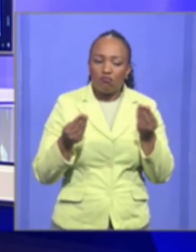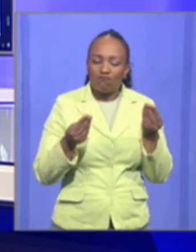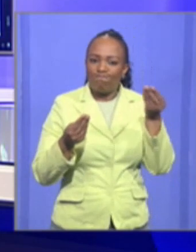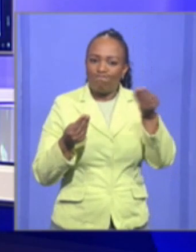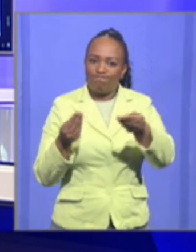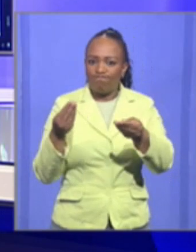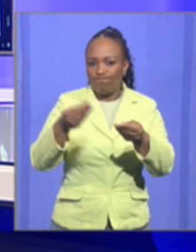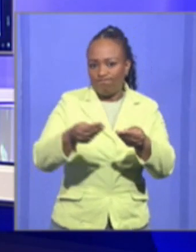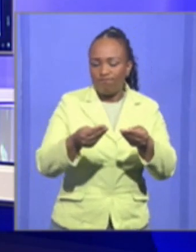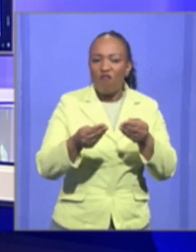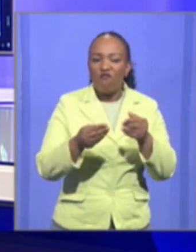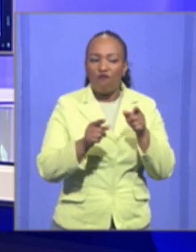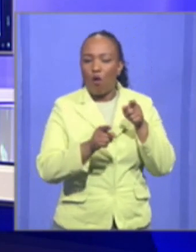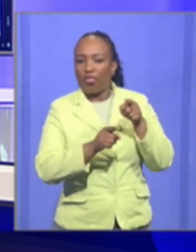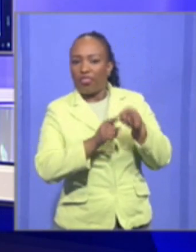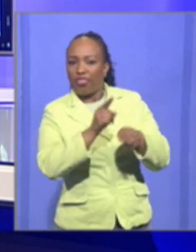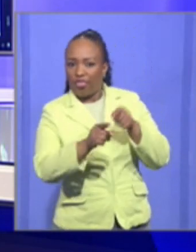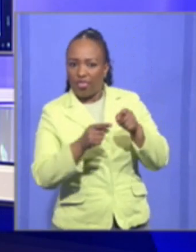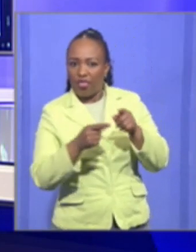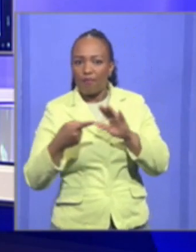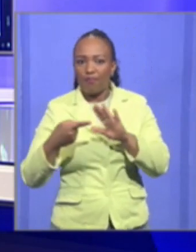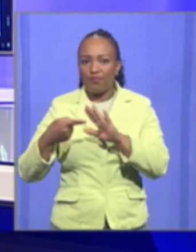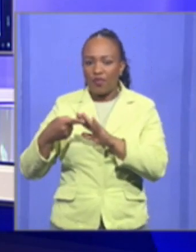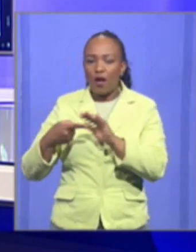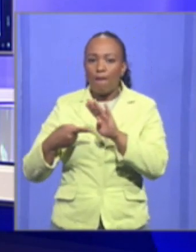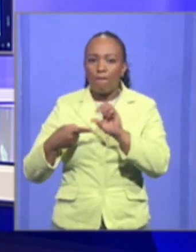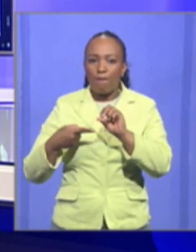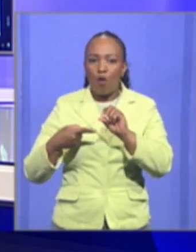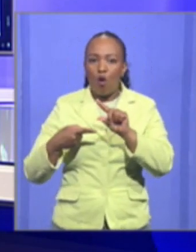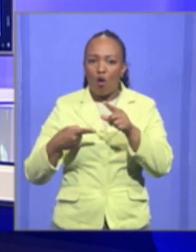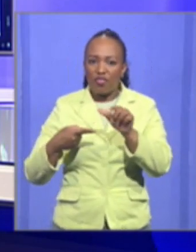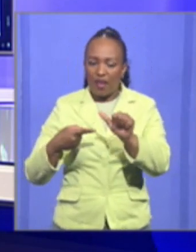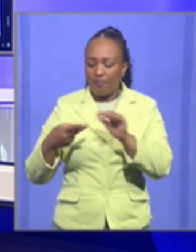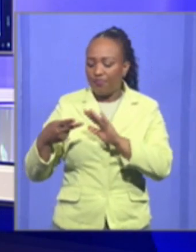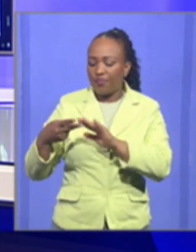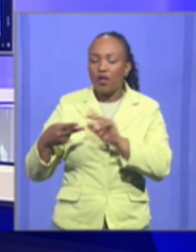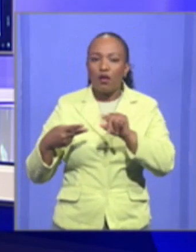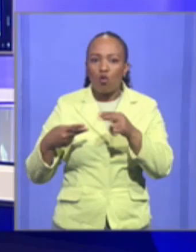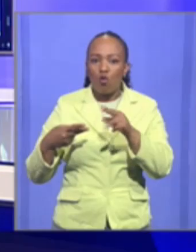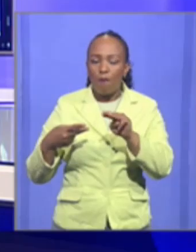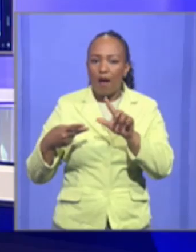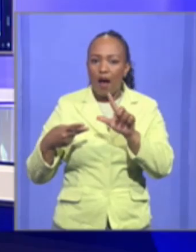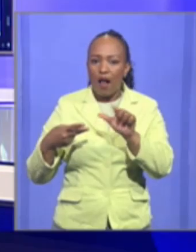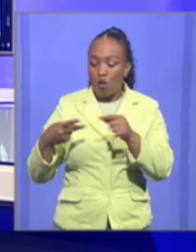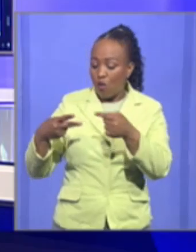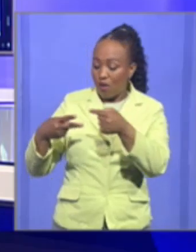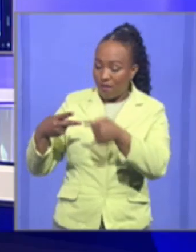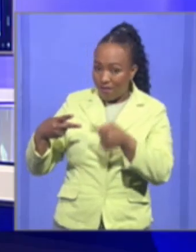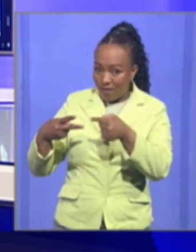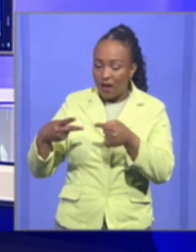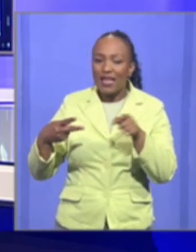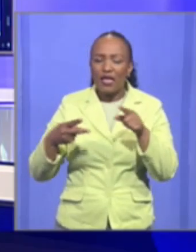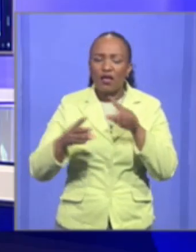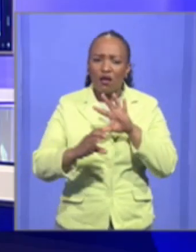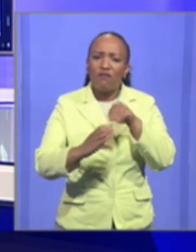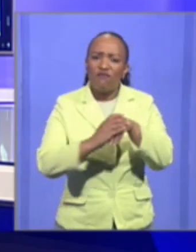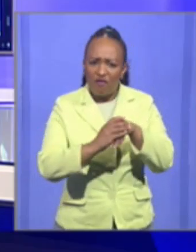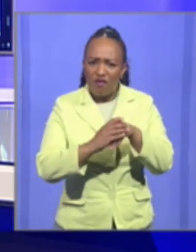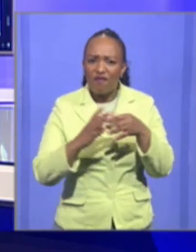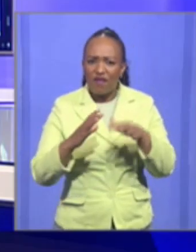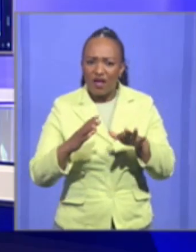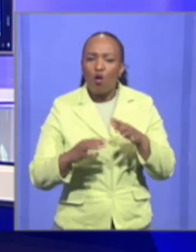go botšhotšhisi. Frederick Botha le Simphiwe Khumalo ba golegilwe go seo go dumelwa e le